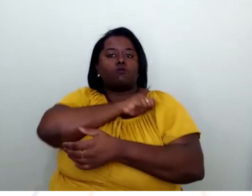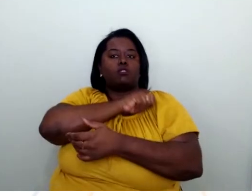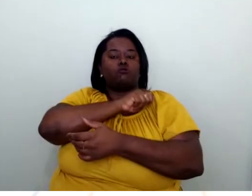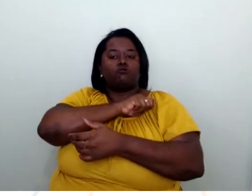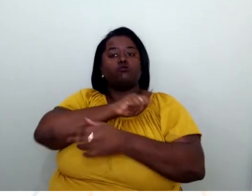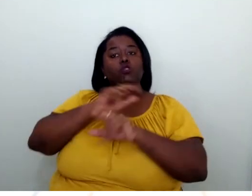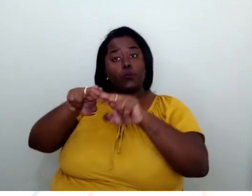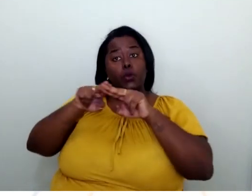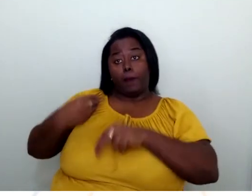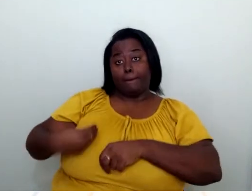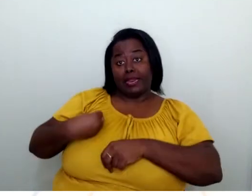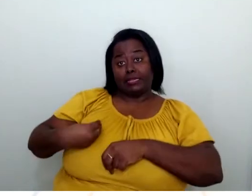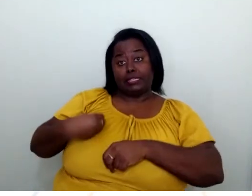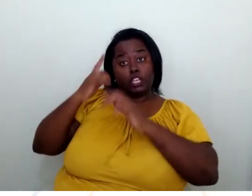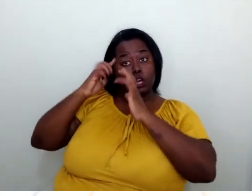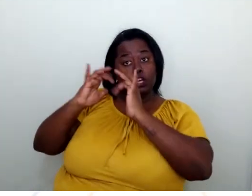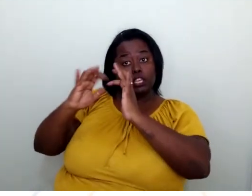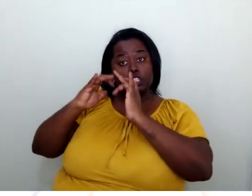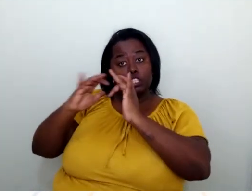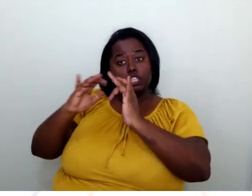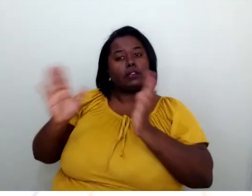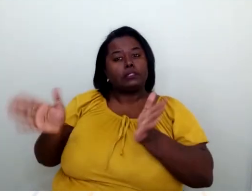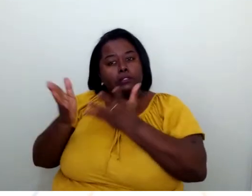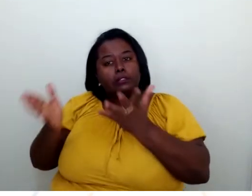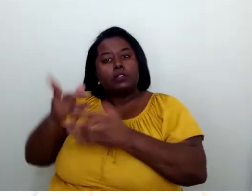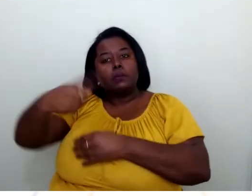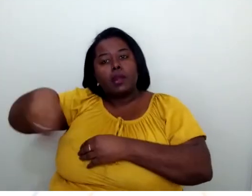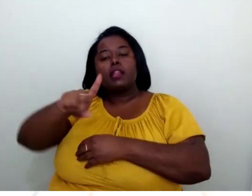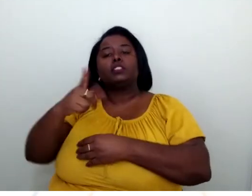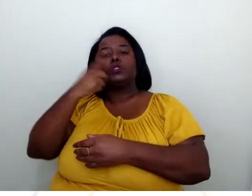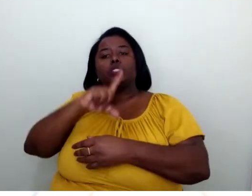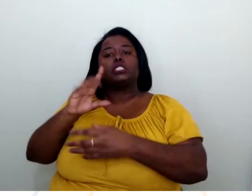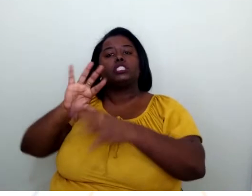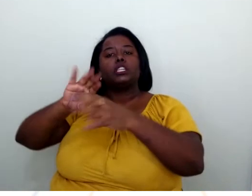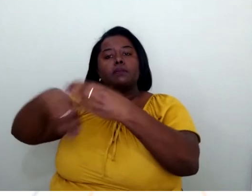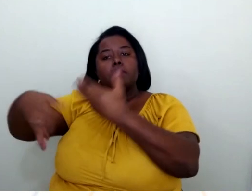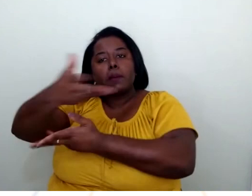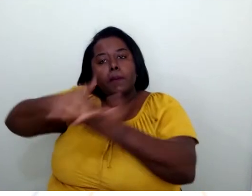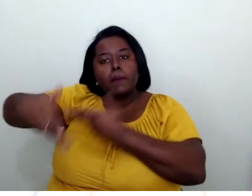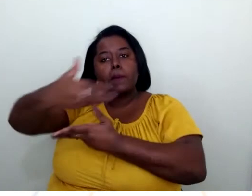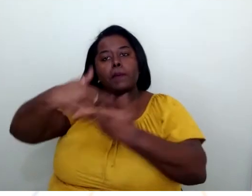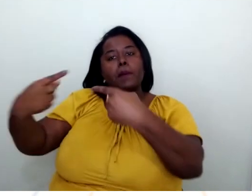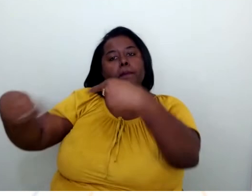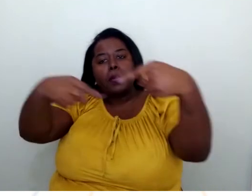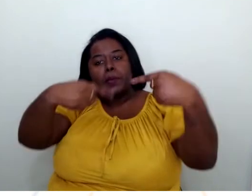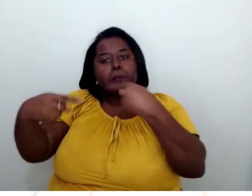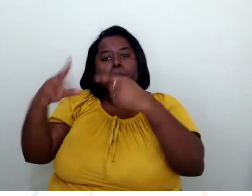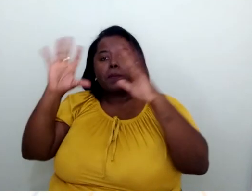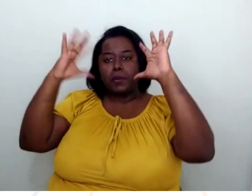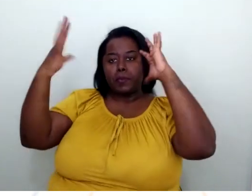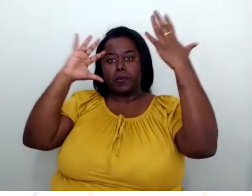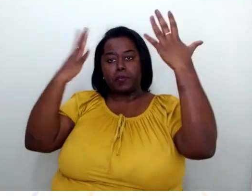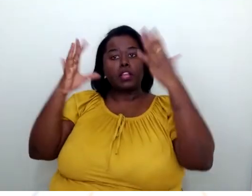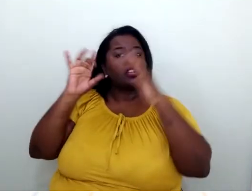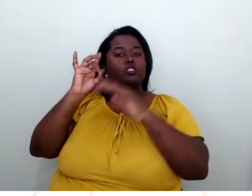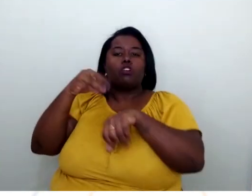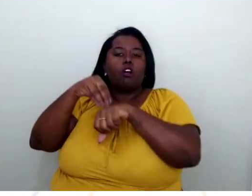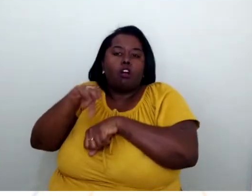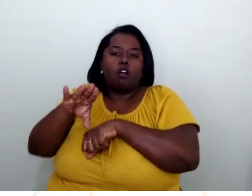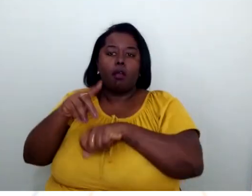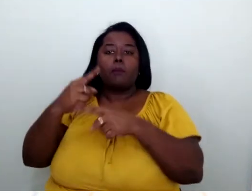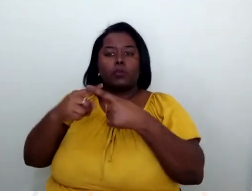this a question you're posing? Are you sharing some information? Is this exploration? Are you doing some testing? Is this